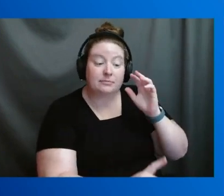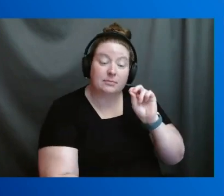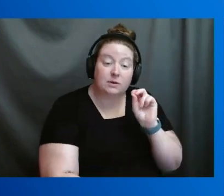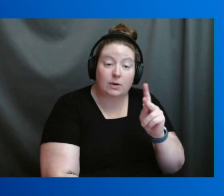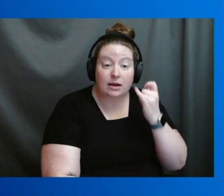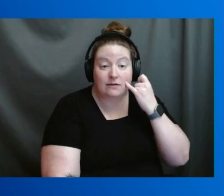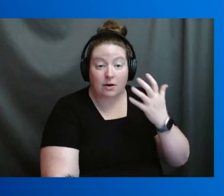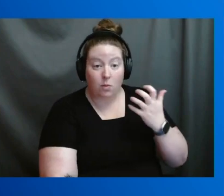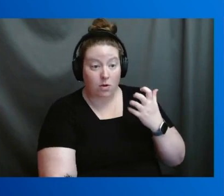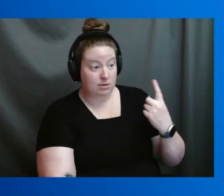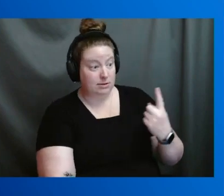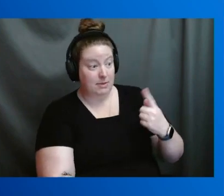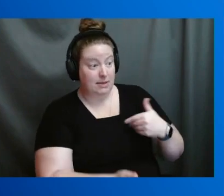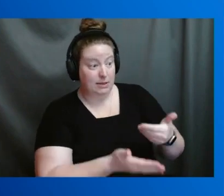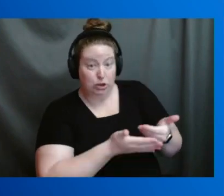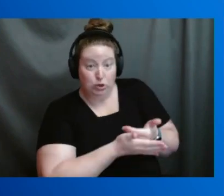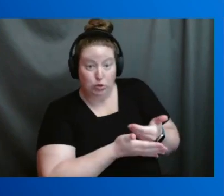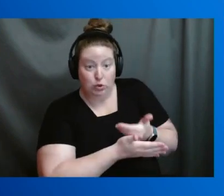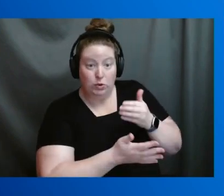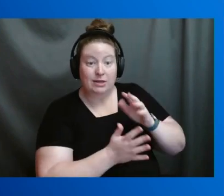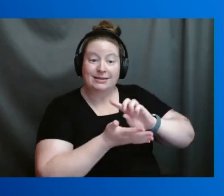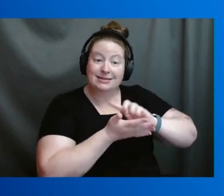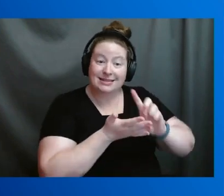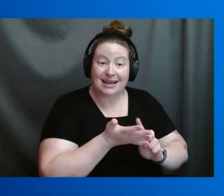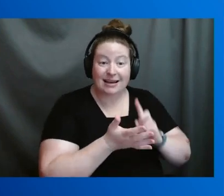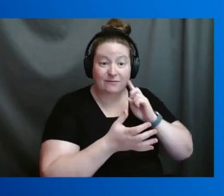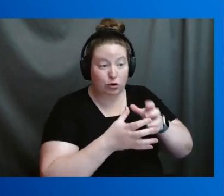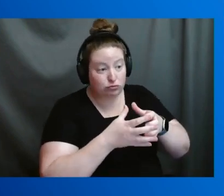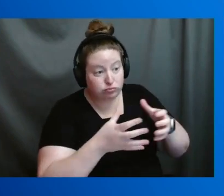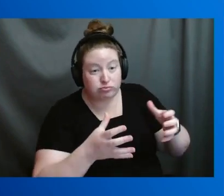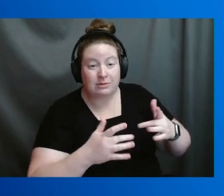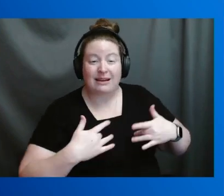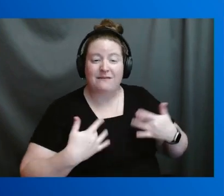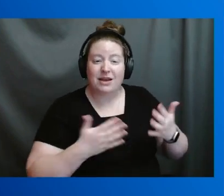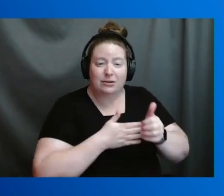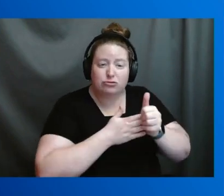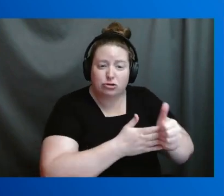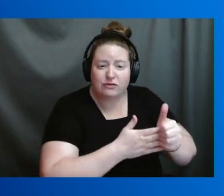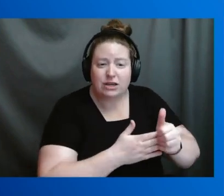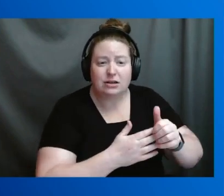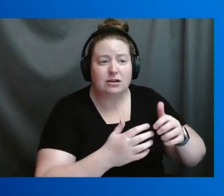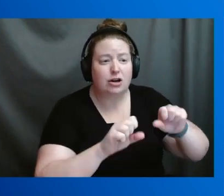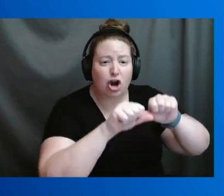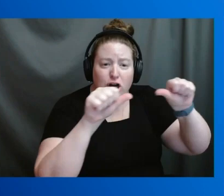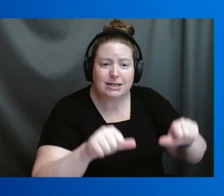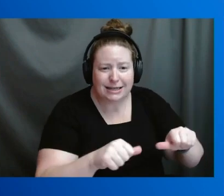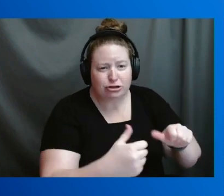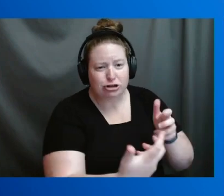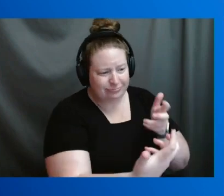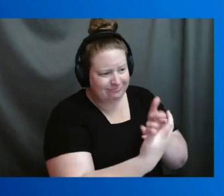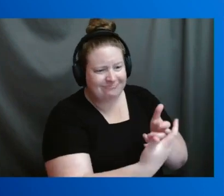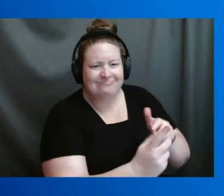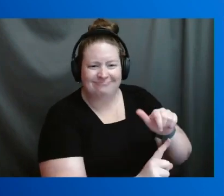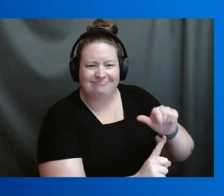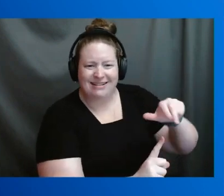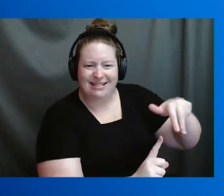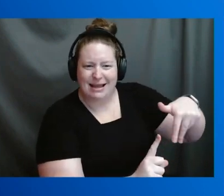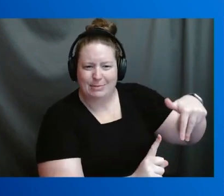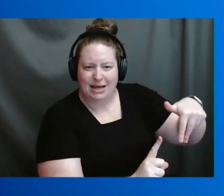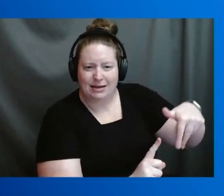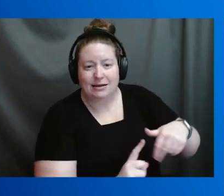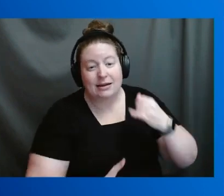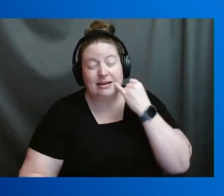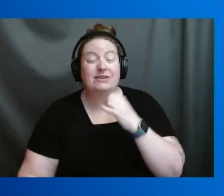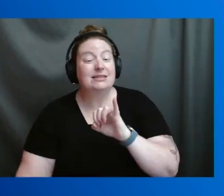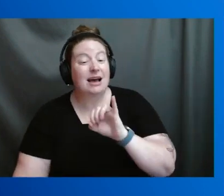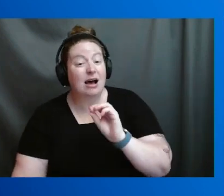that's net new, that's designed for extensibility, event-driven architectures using Lambda are a great fit. If something is extremely I/O-bound, I'm coming in an environment